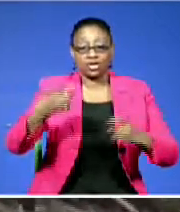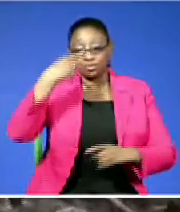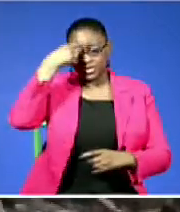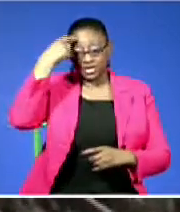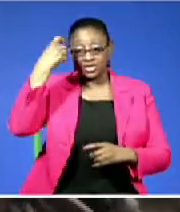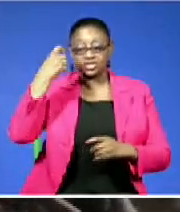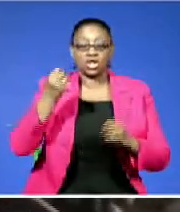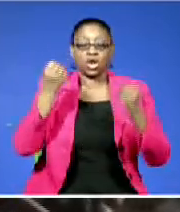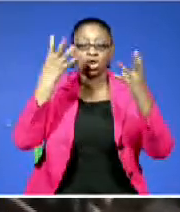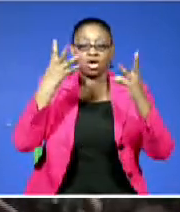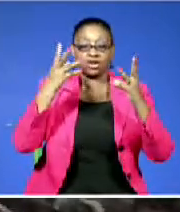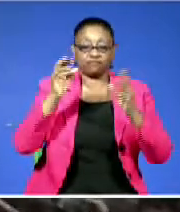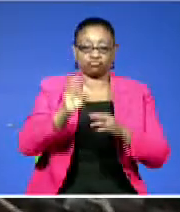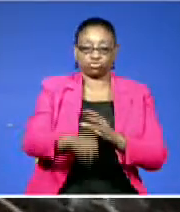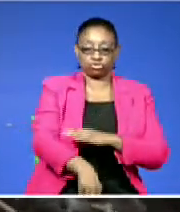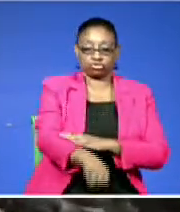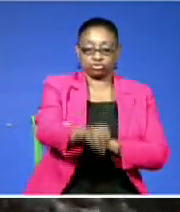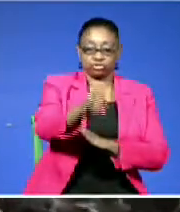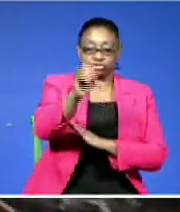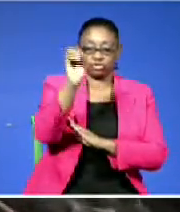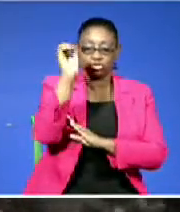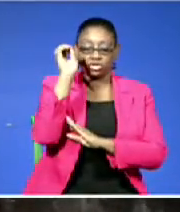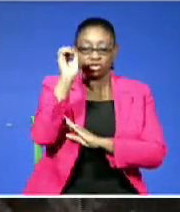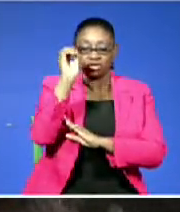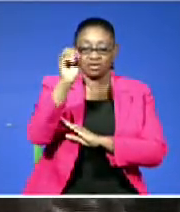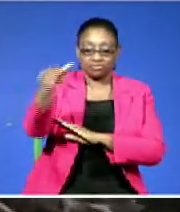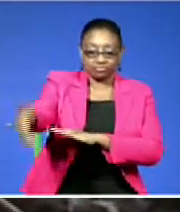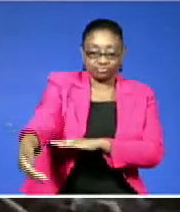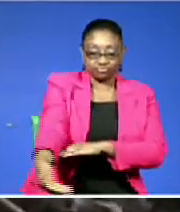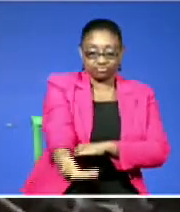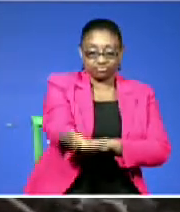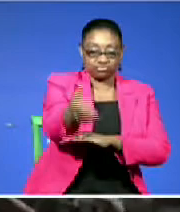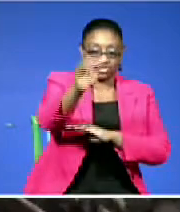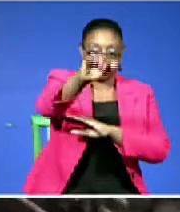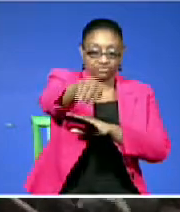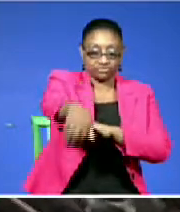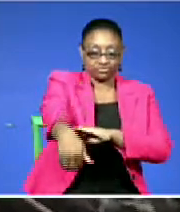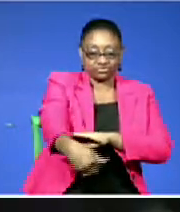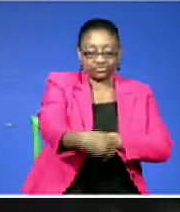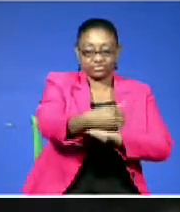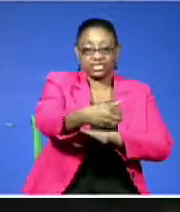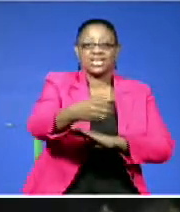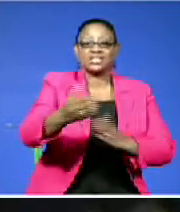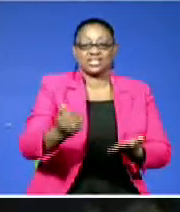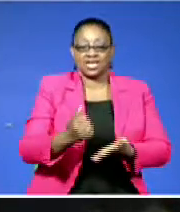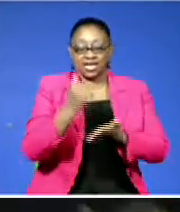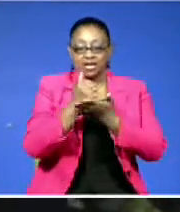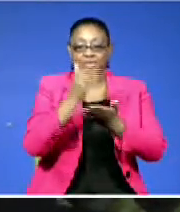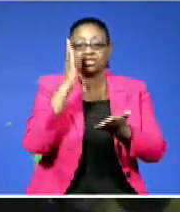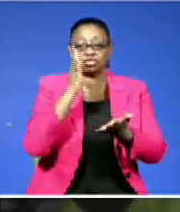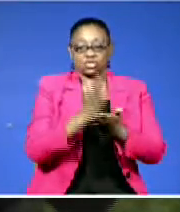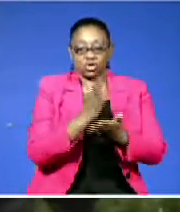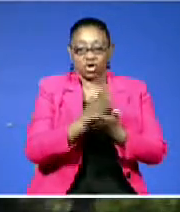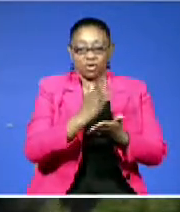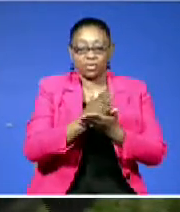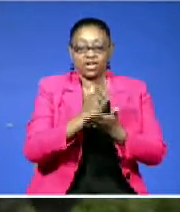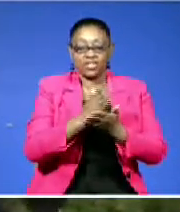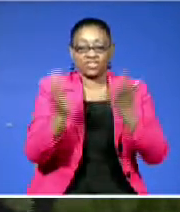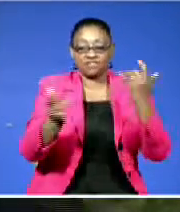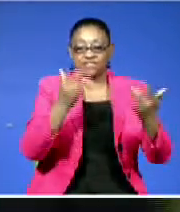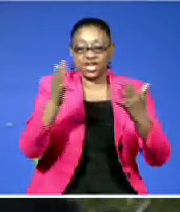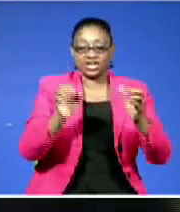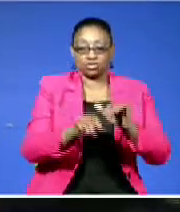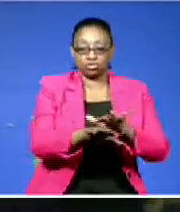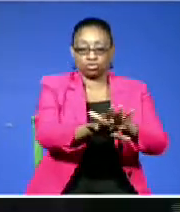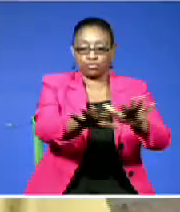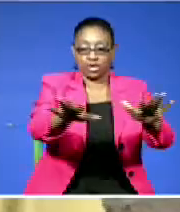the debris, trying to get to the bottom of sparse flames, eventually producing just white smoke, a sign that the fire